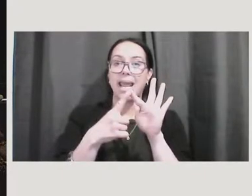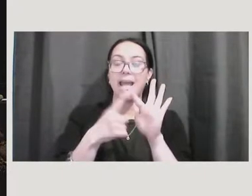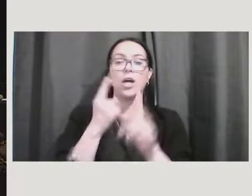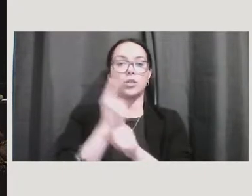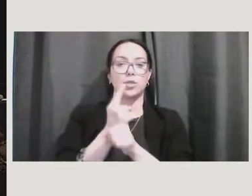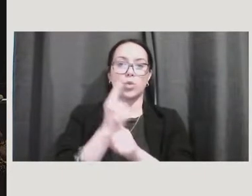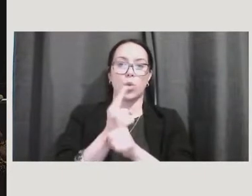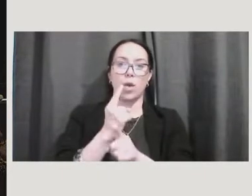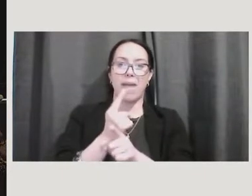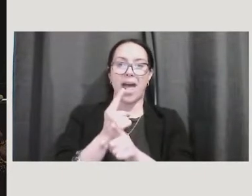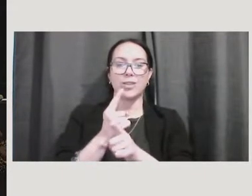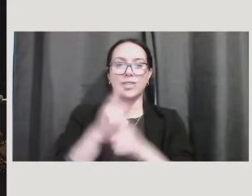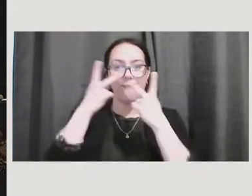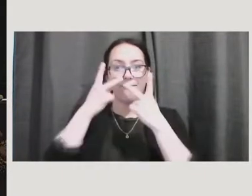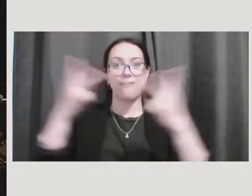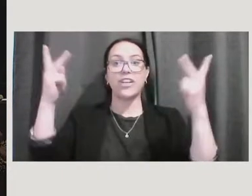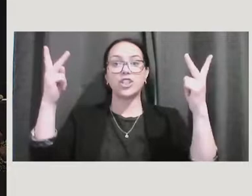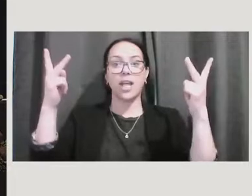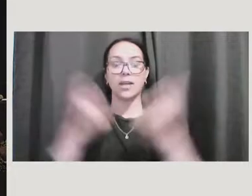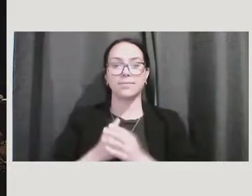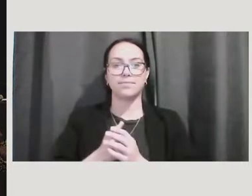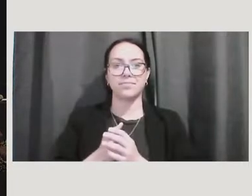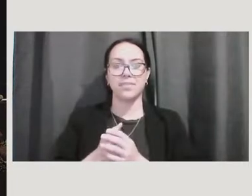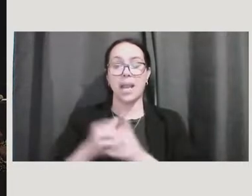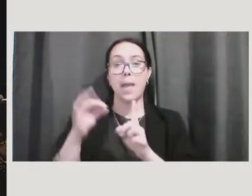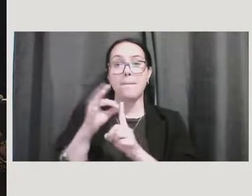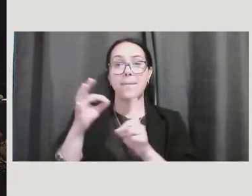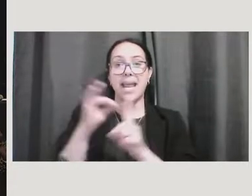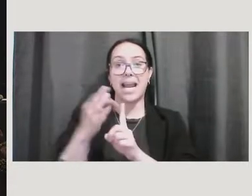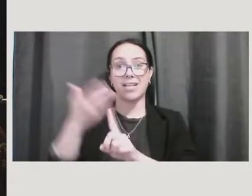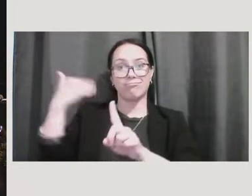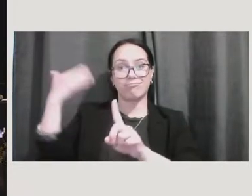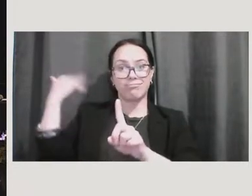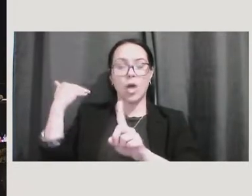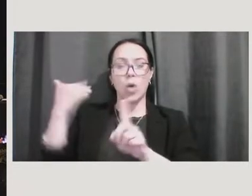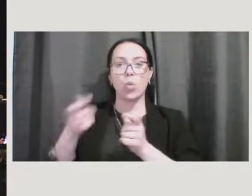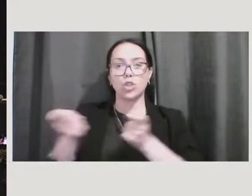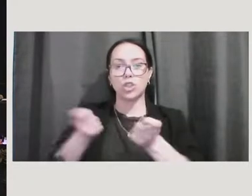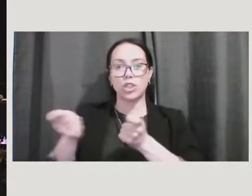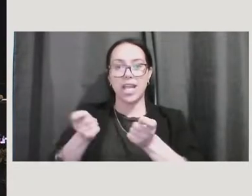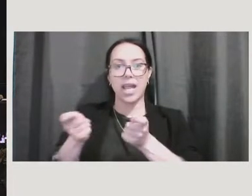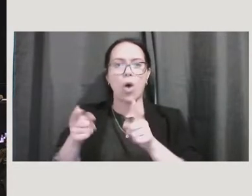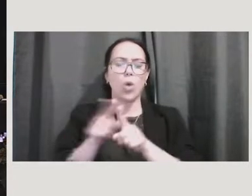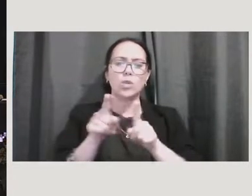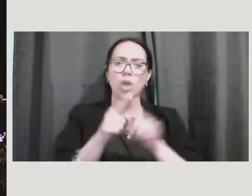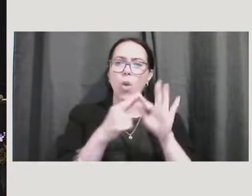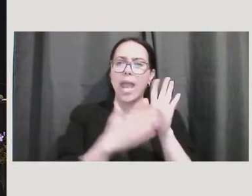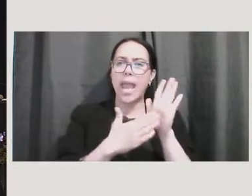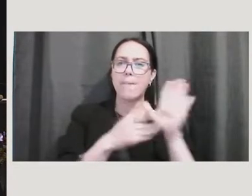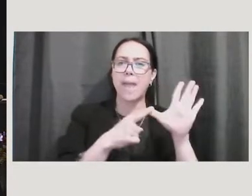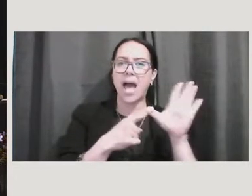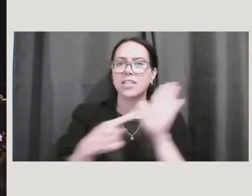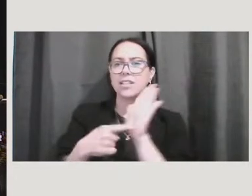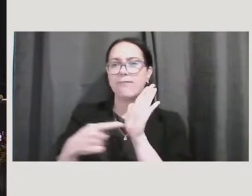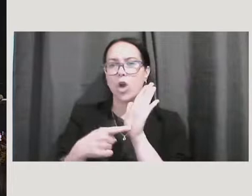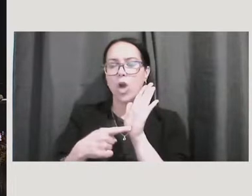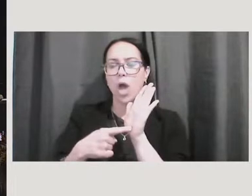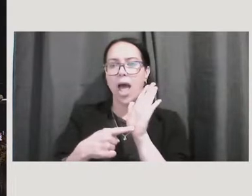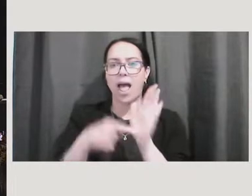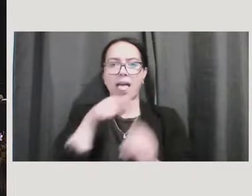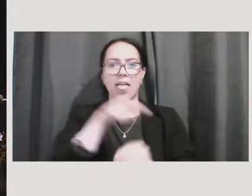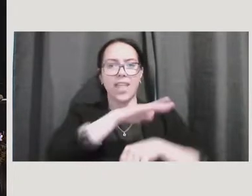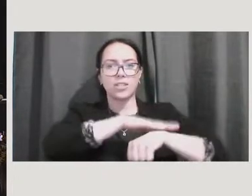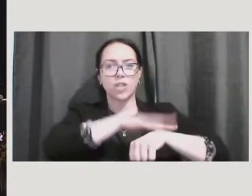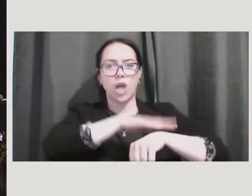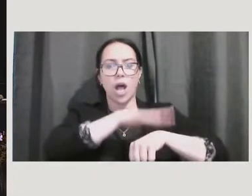peely was chair for a long time and uh in that period too we've got Emma Tavola there who are that era of fearless chairmanship